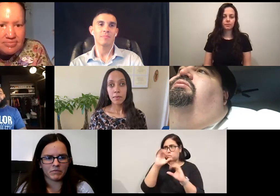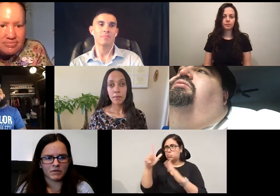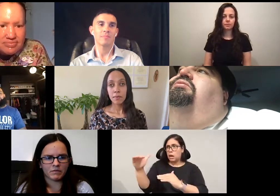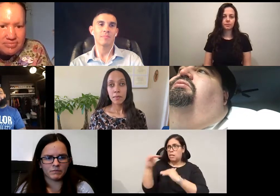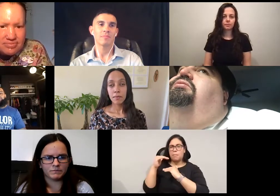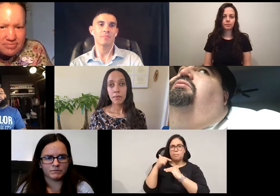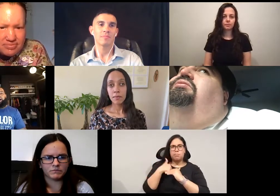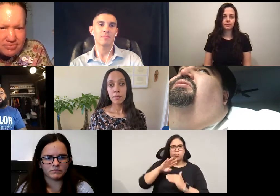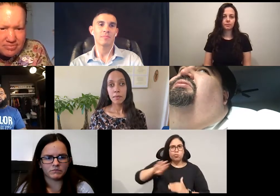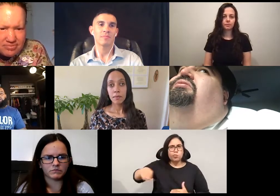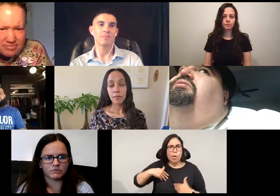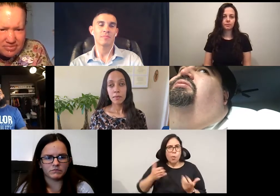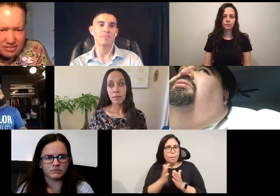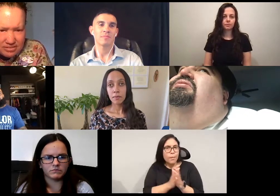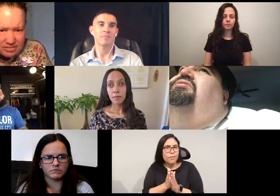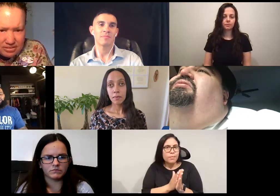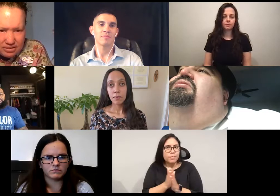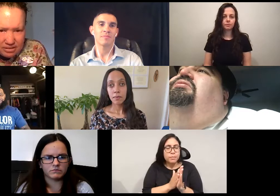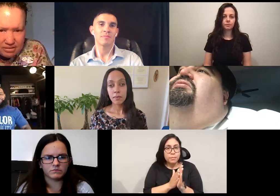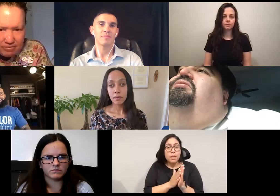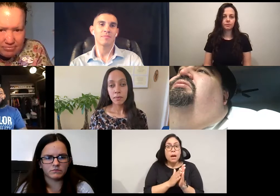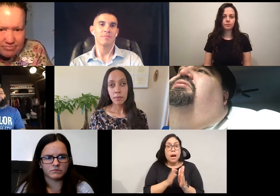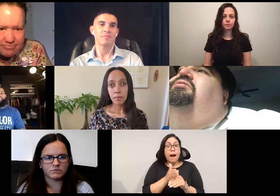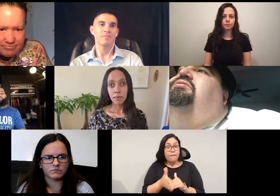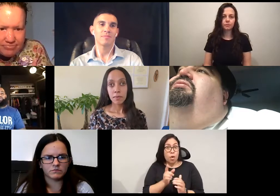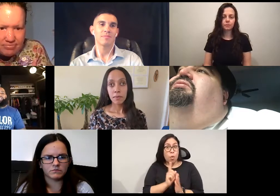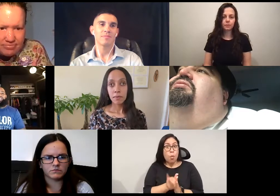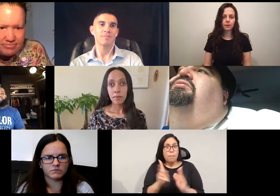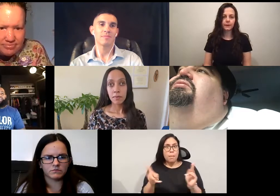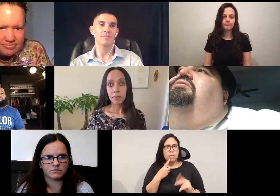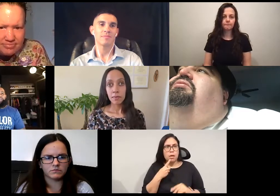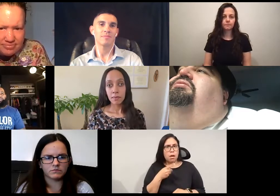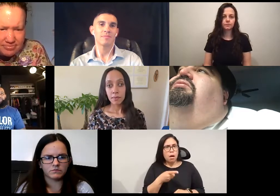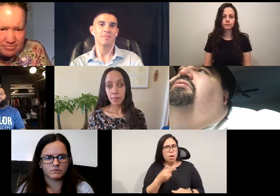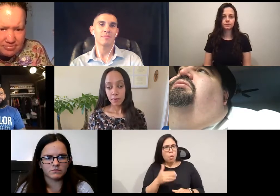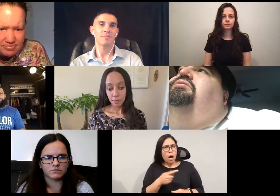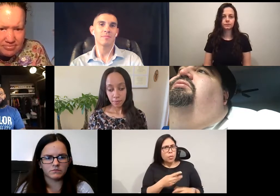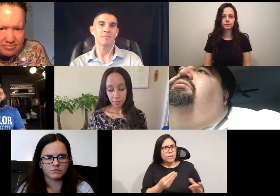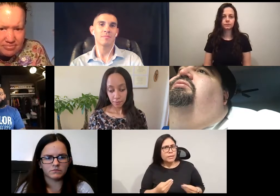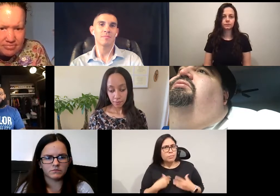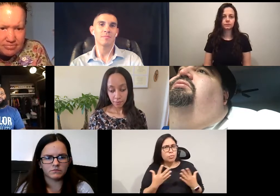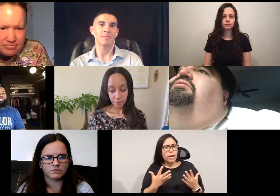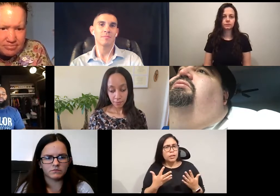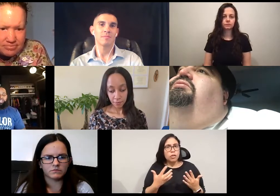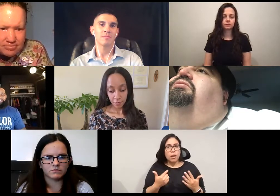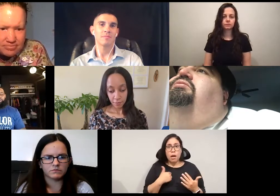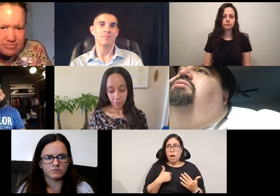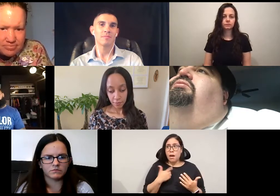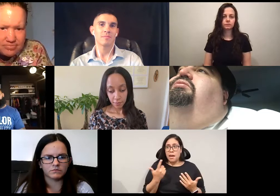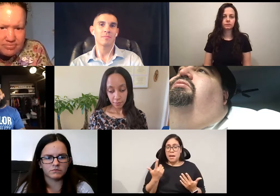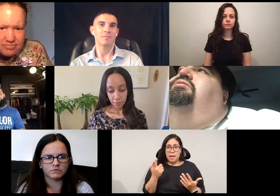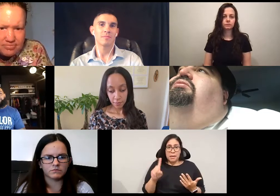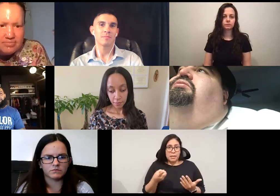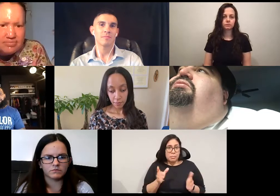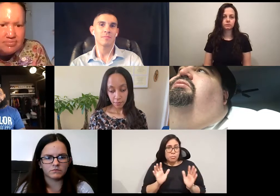after a while, all people would say is that I was an inspiration. And I'm like, but I'm just pushing myself. I'm